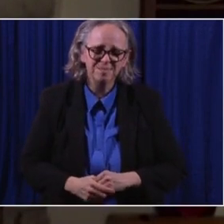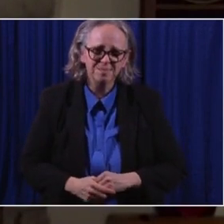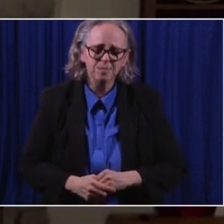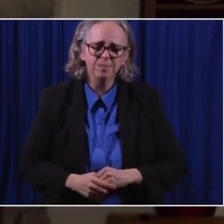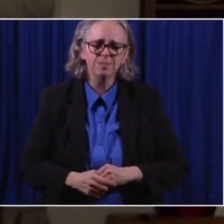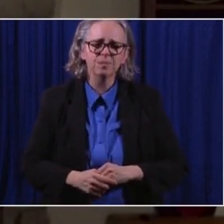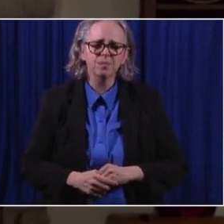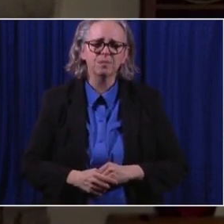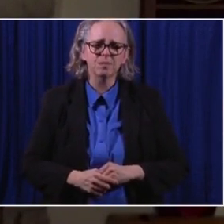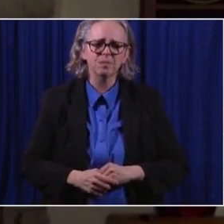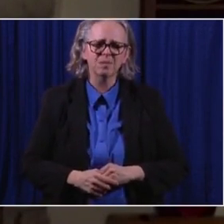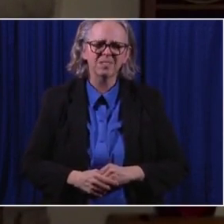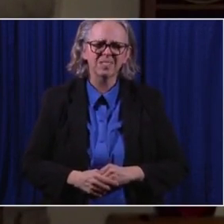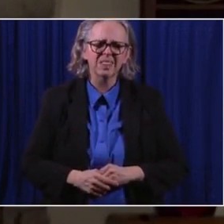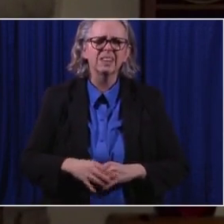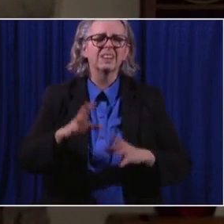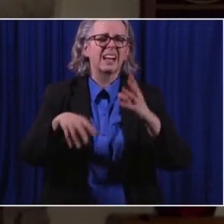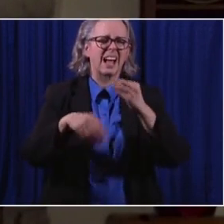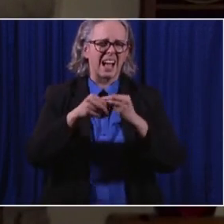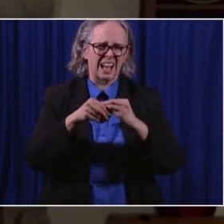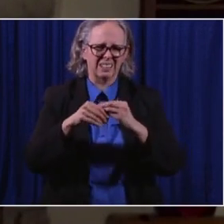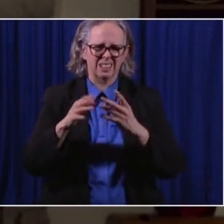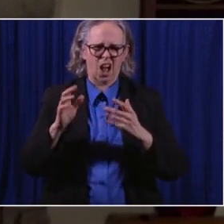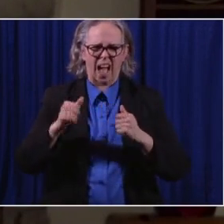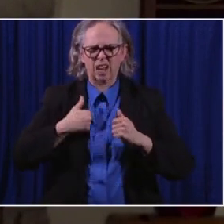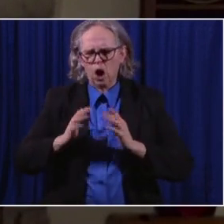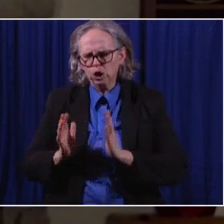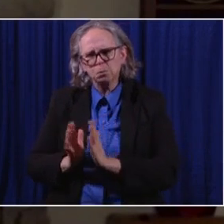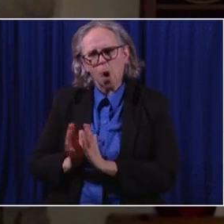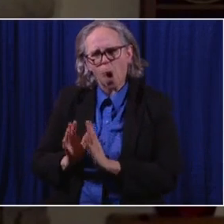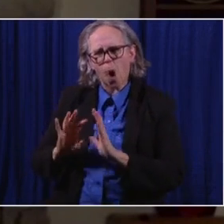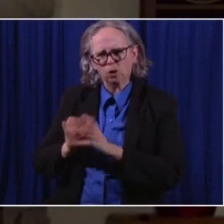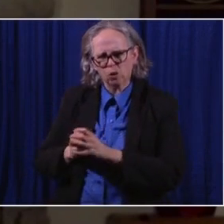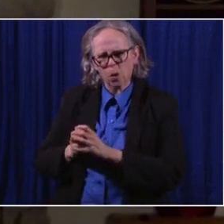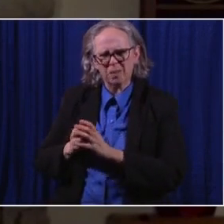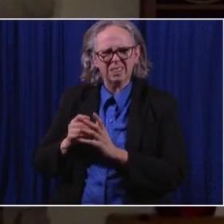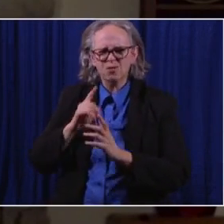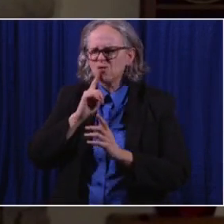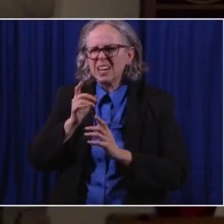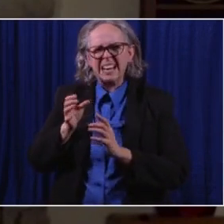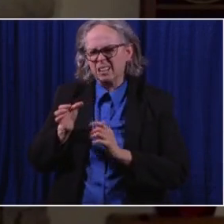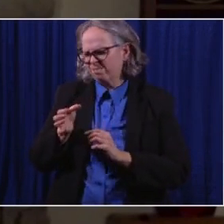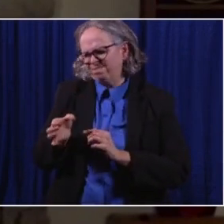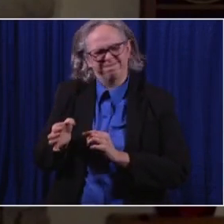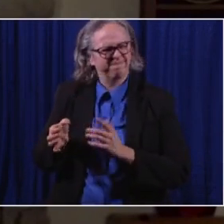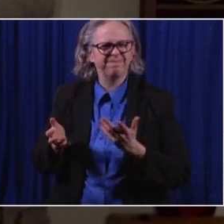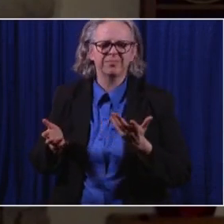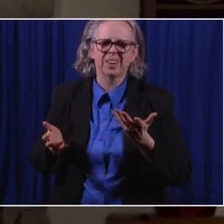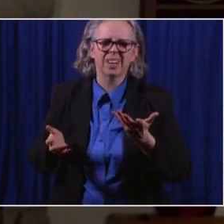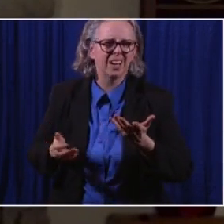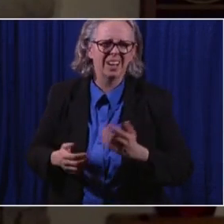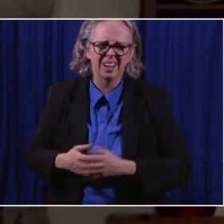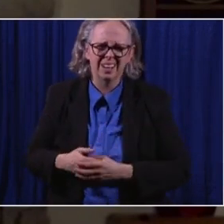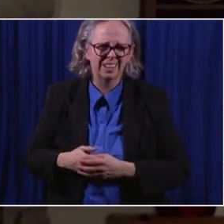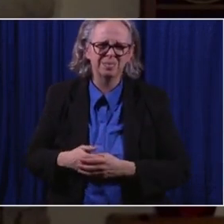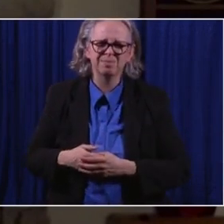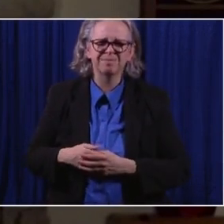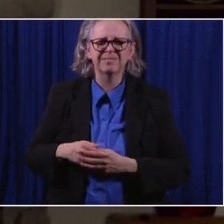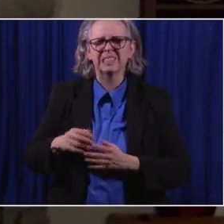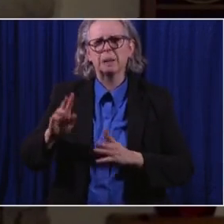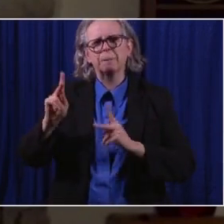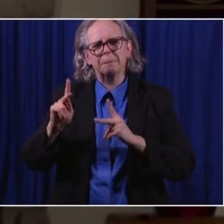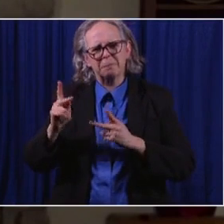We also have a smaller group, a very, very small group of people who are under